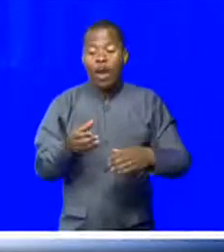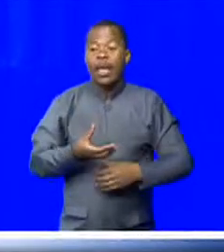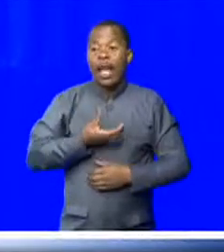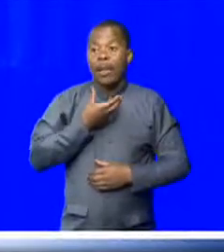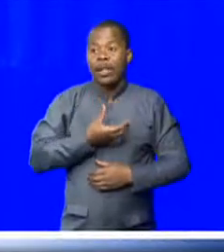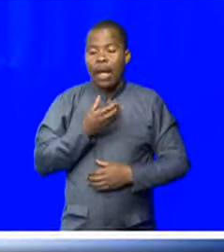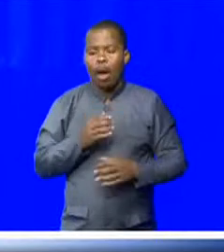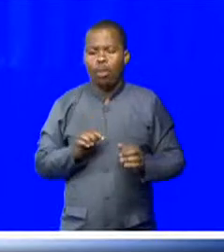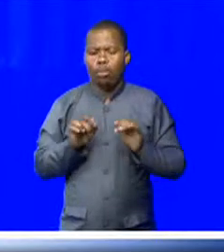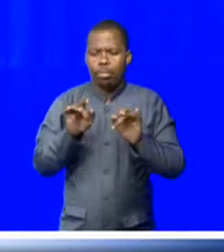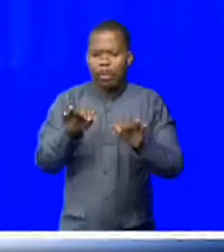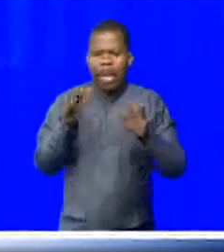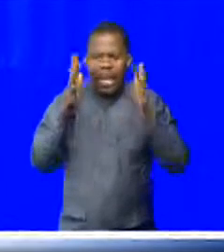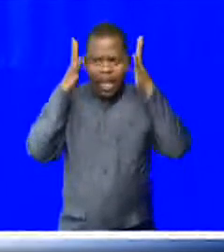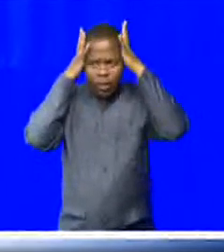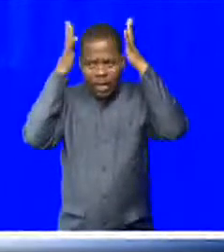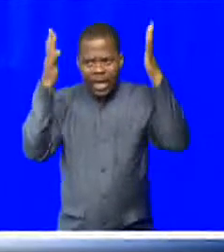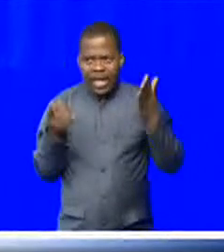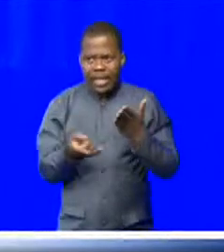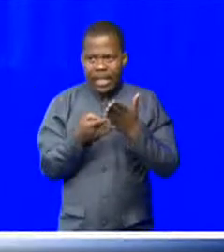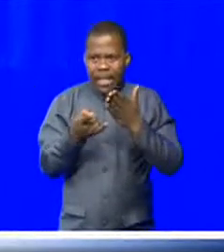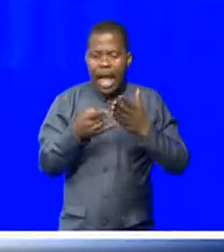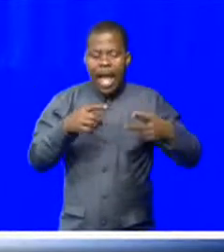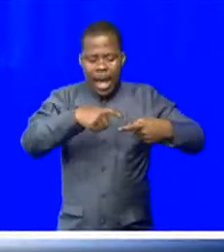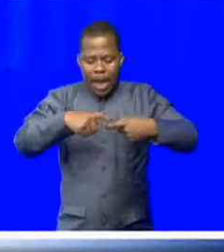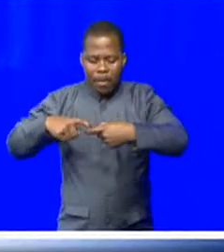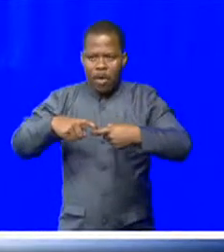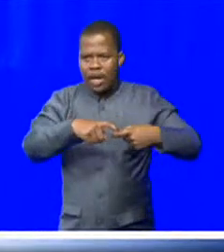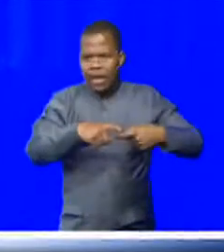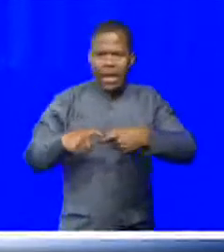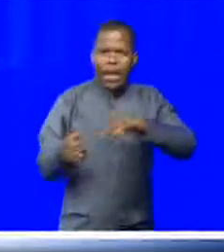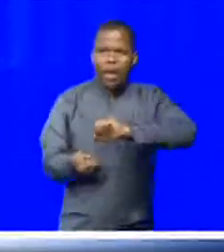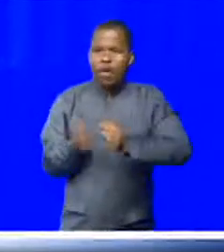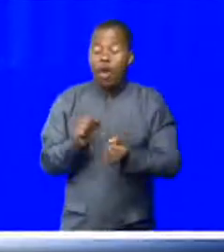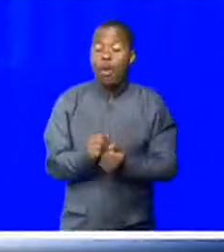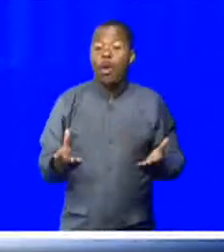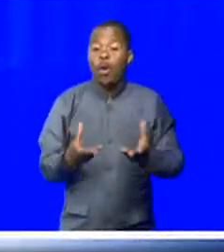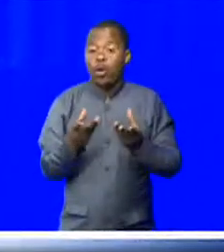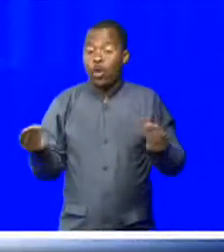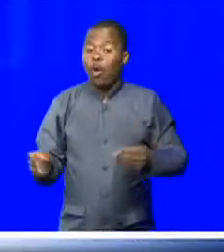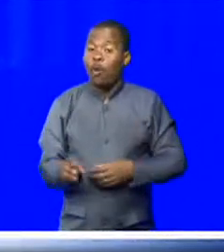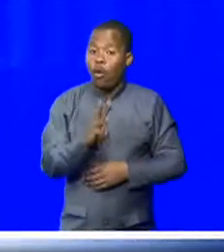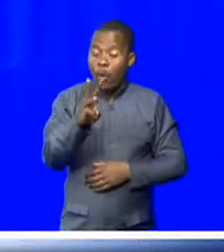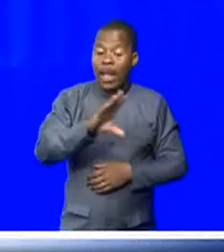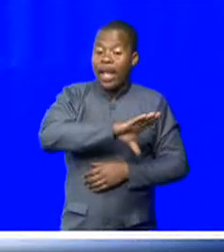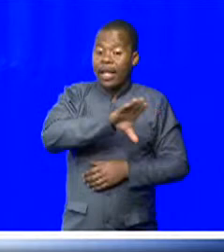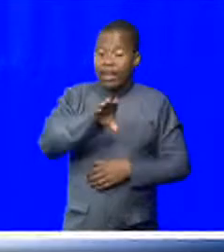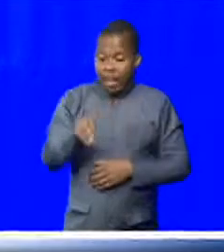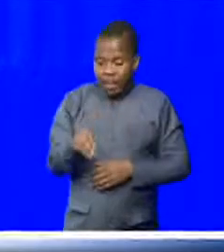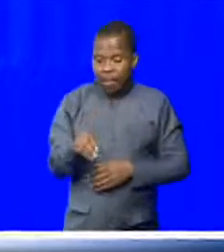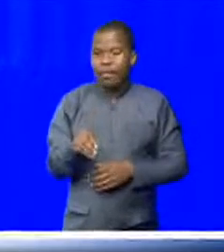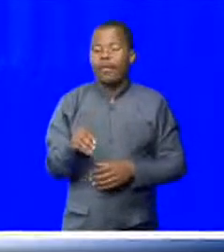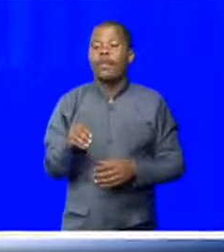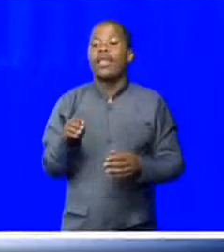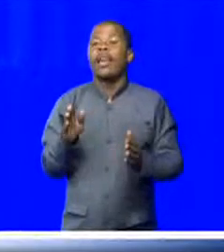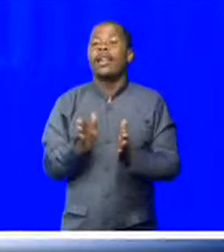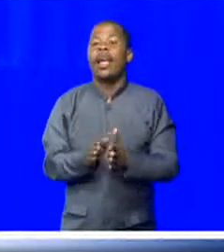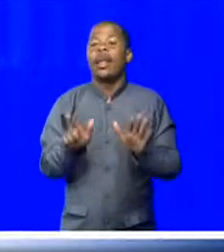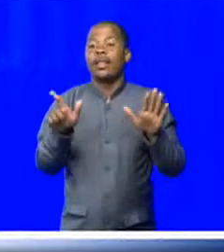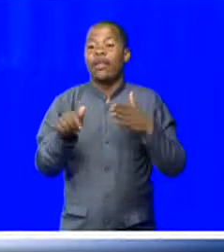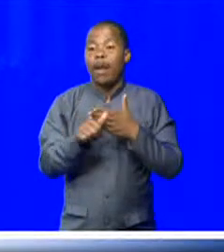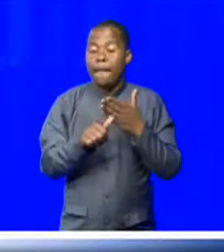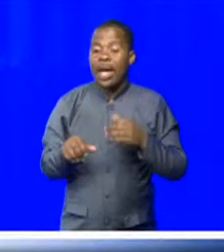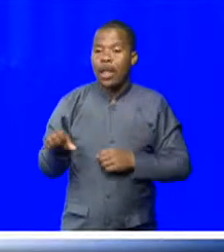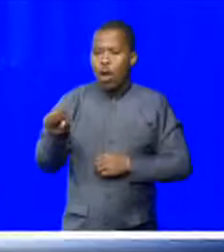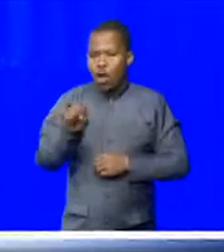situation. On the 17th of August 2022, SADC released a communique highlighting the resolutions taken by summit